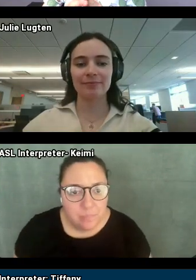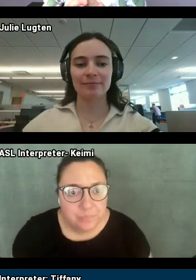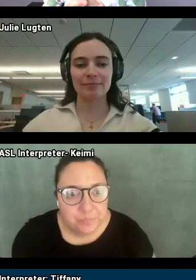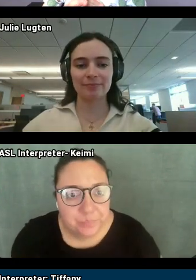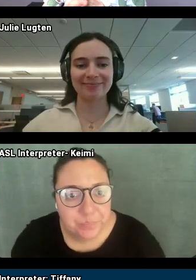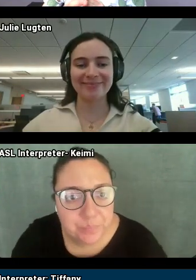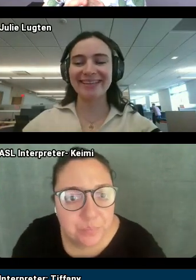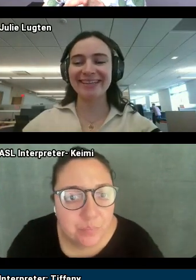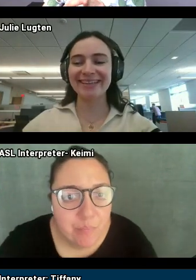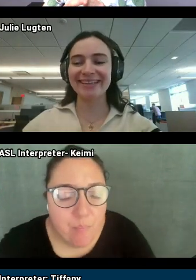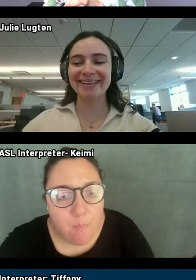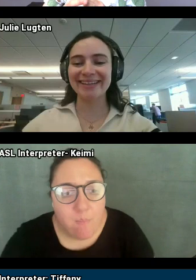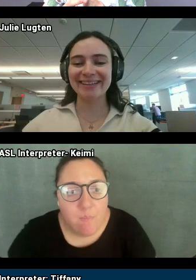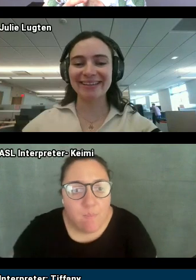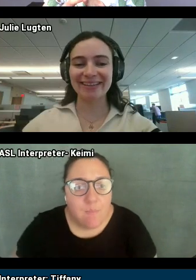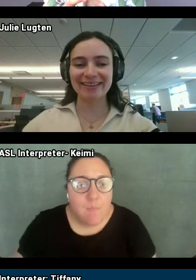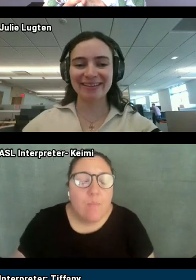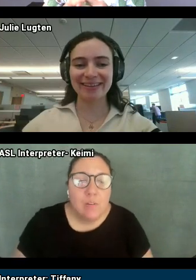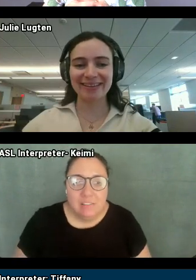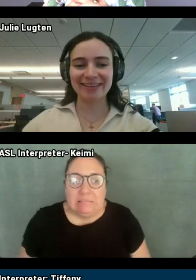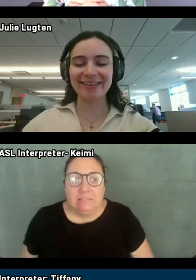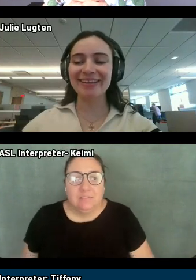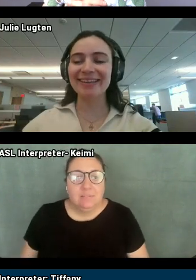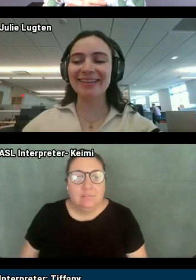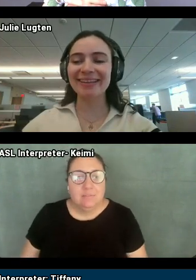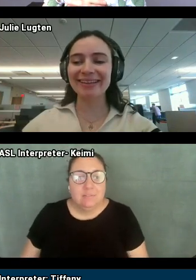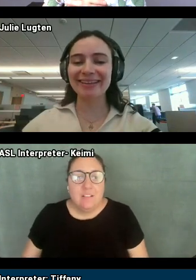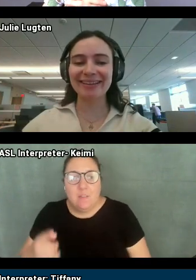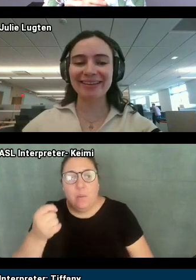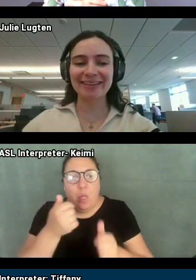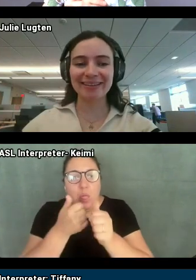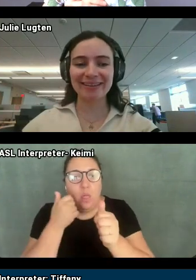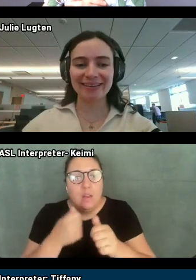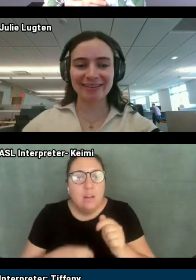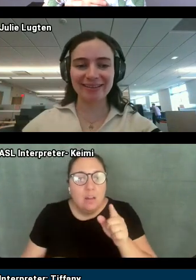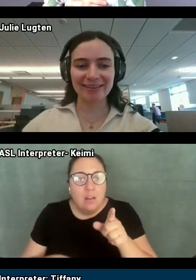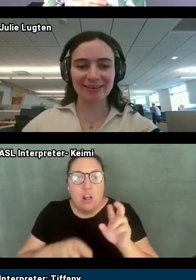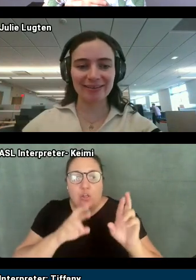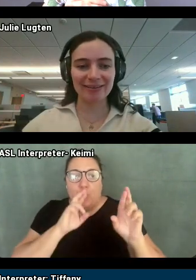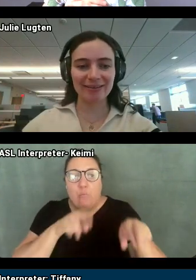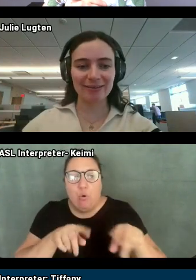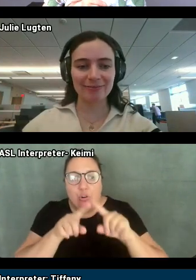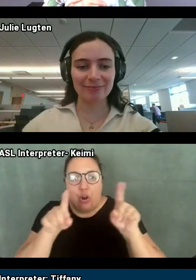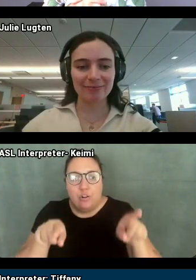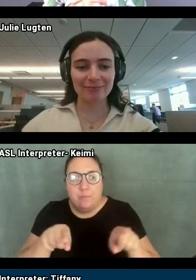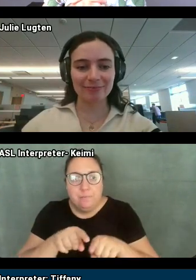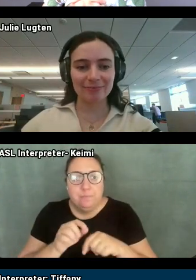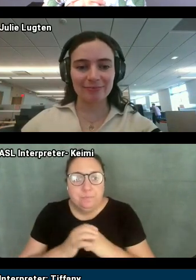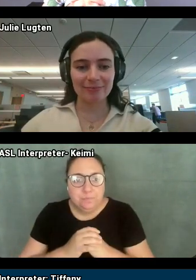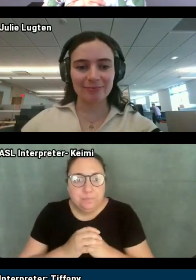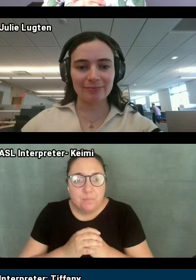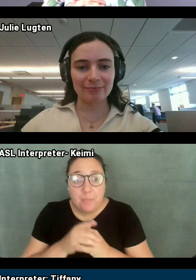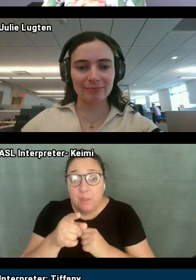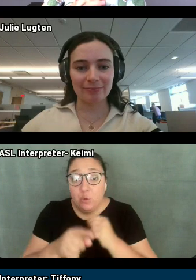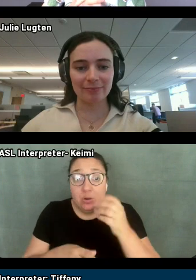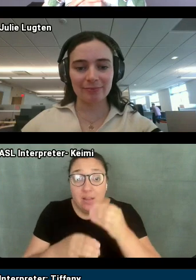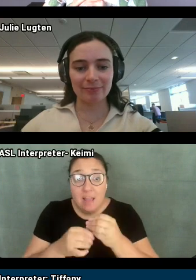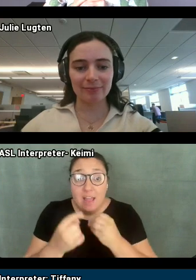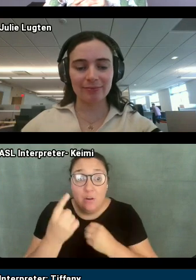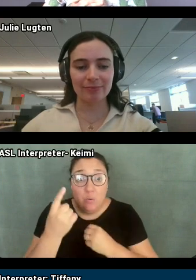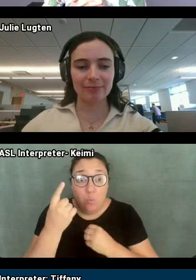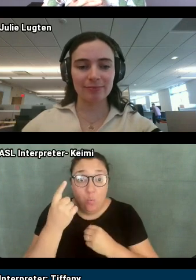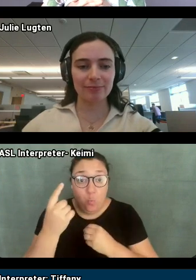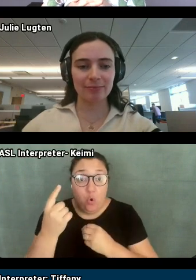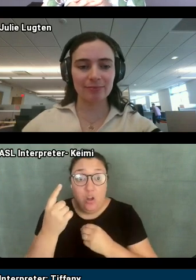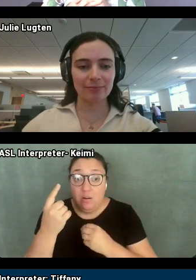oh, sorry about the load times there, which is the report card. So you can add a single object report